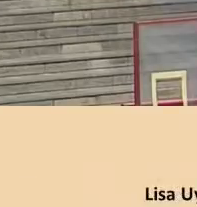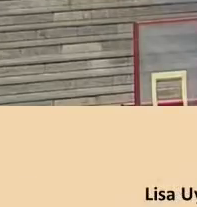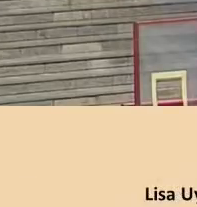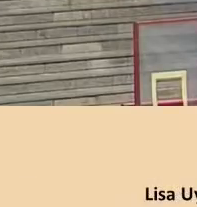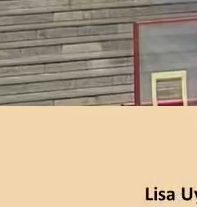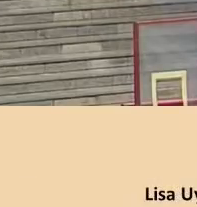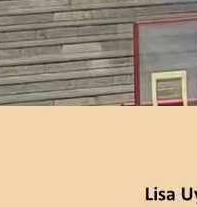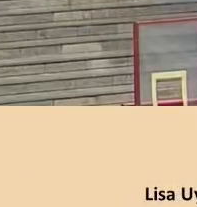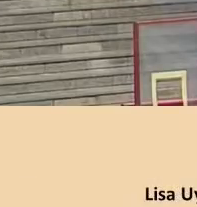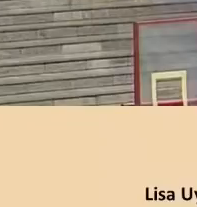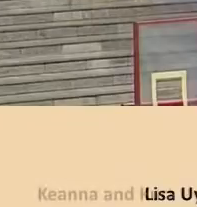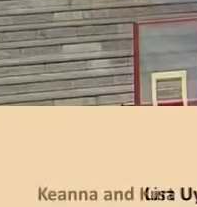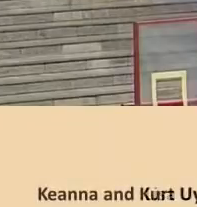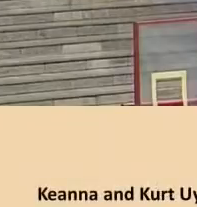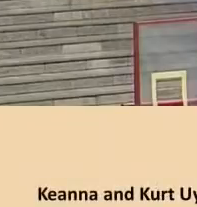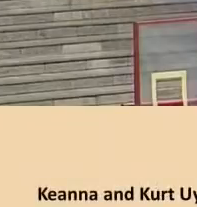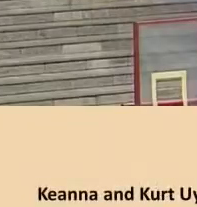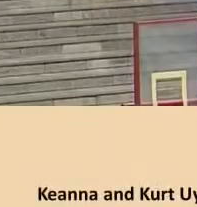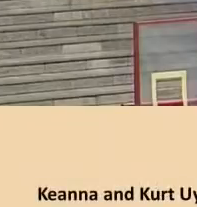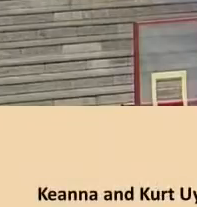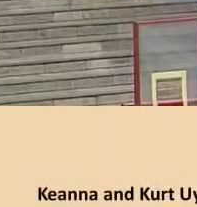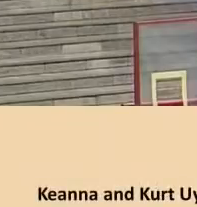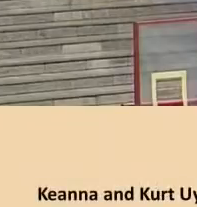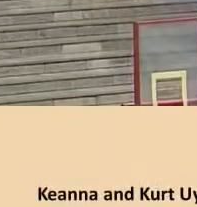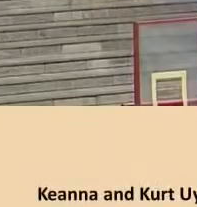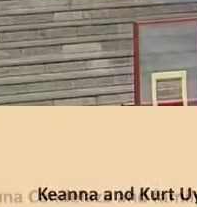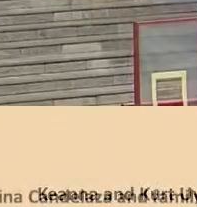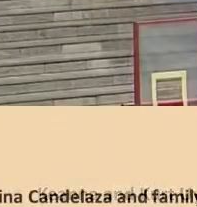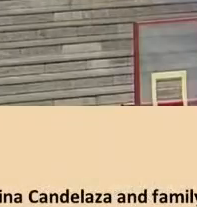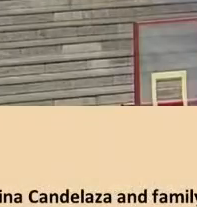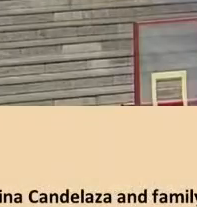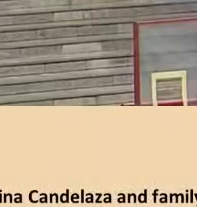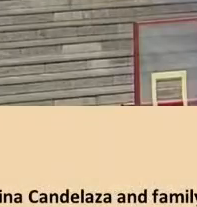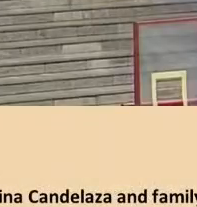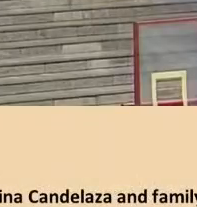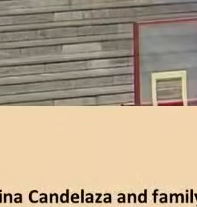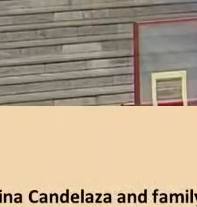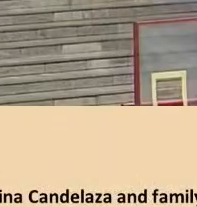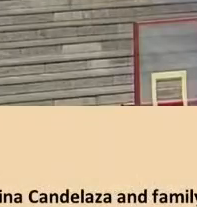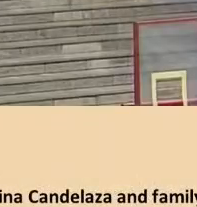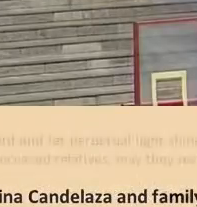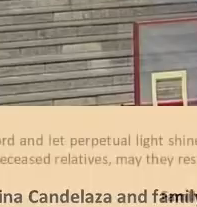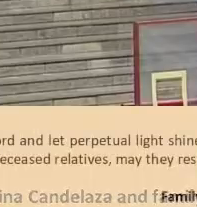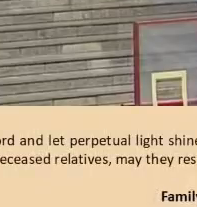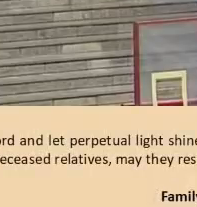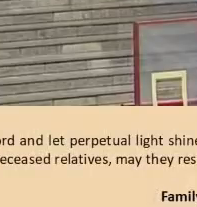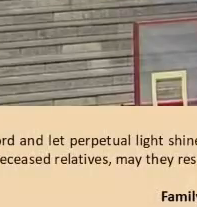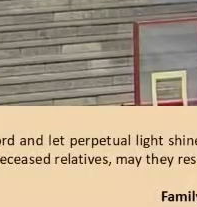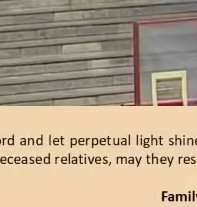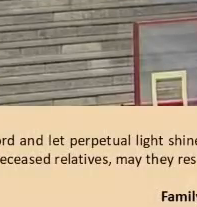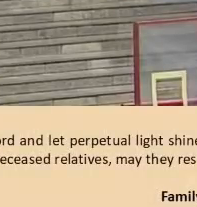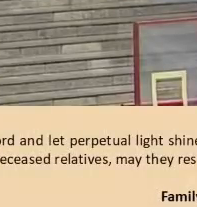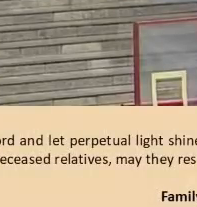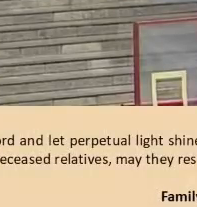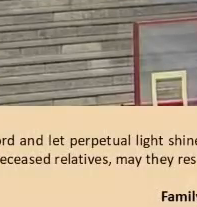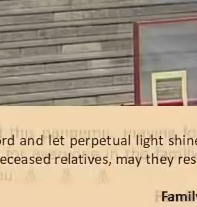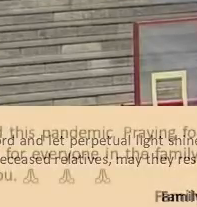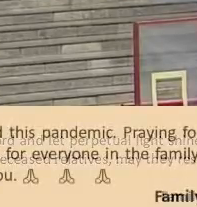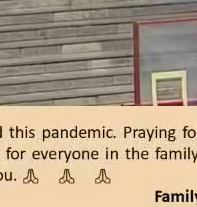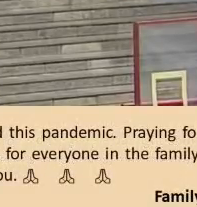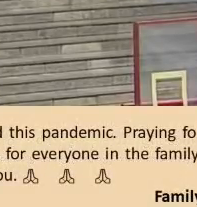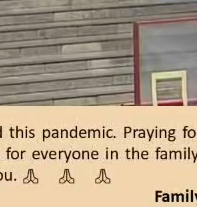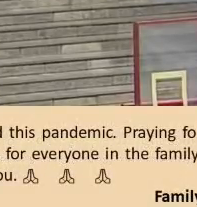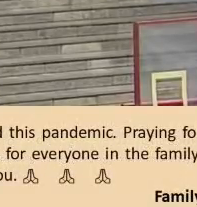hands. Bless our efforts to use these vaccines to end the pandemic in our country. We pray for our health